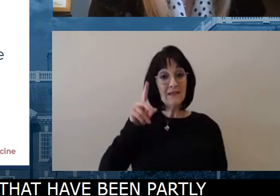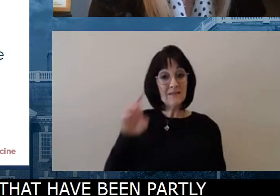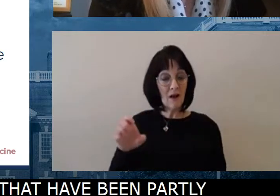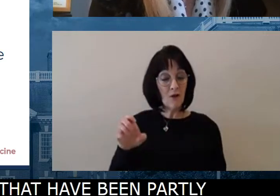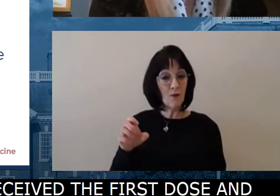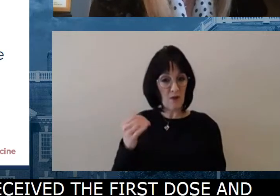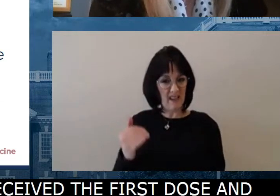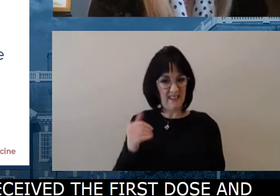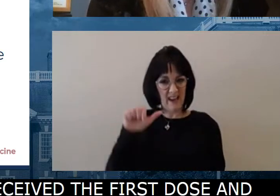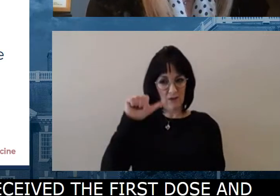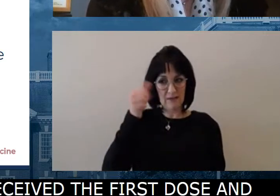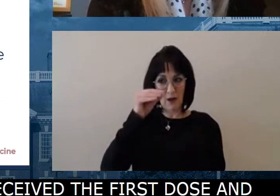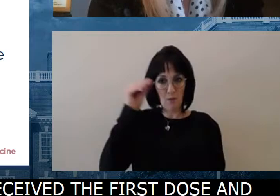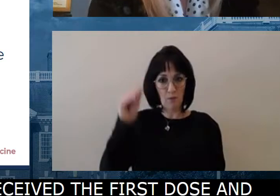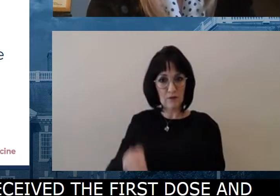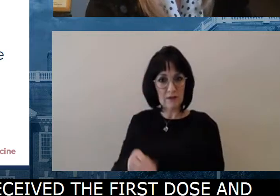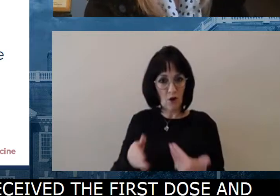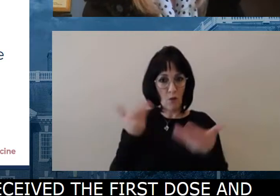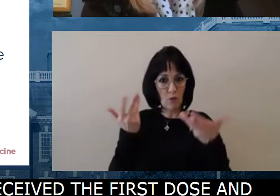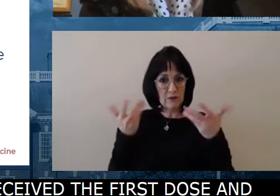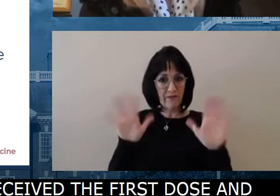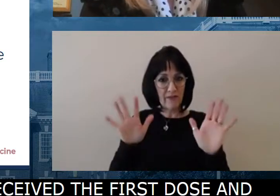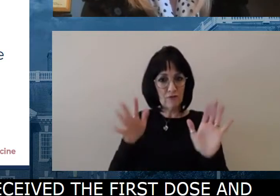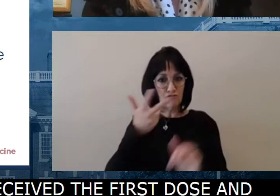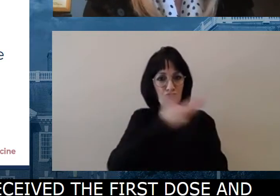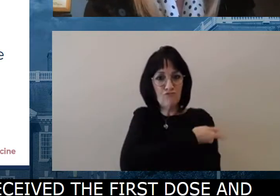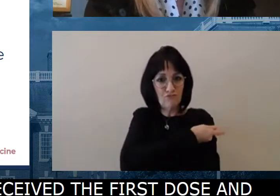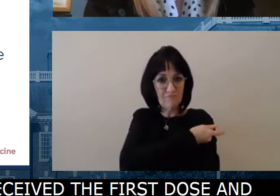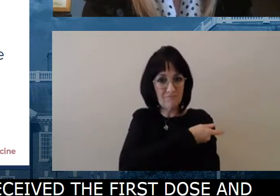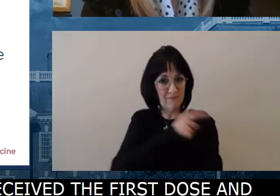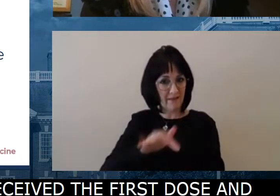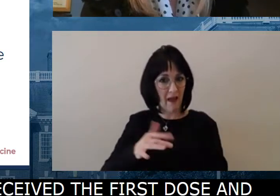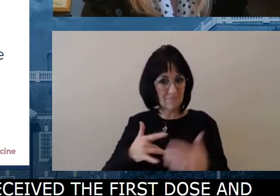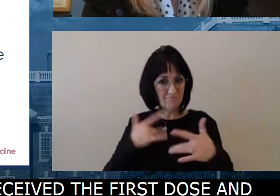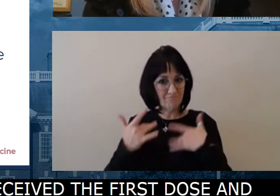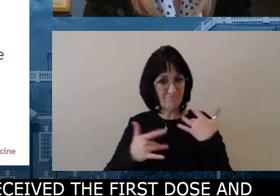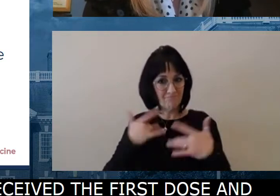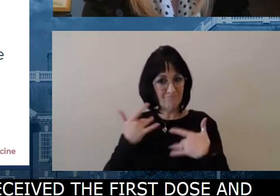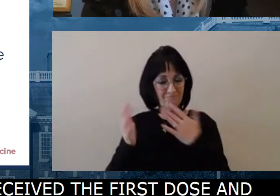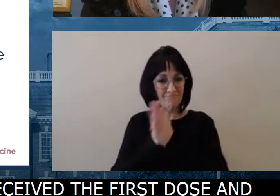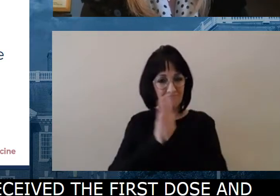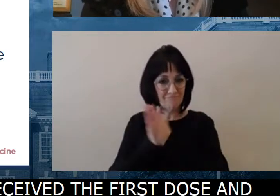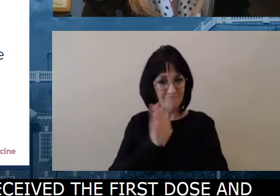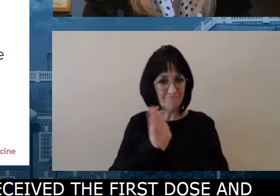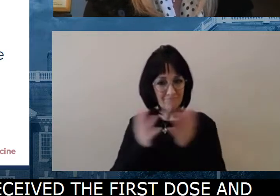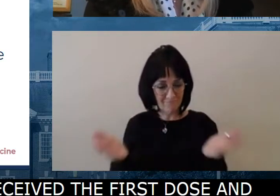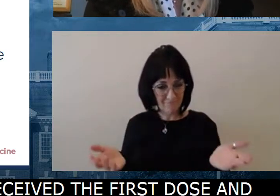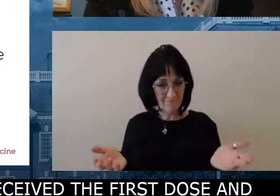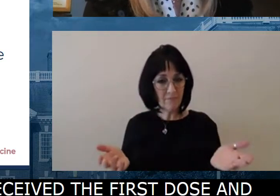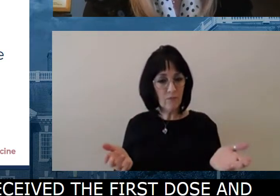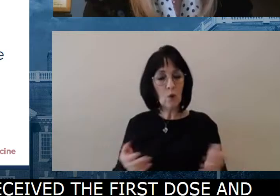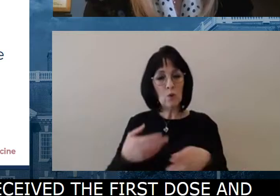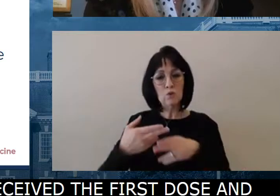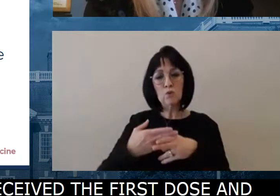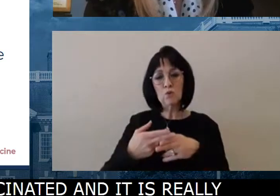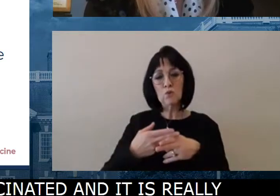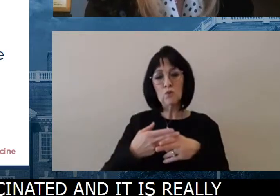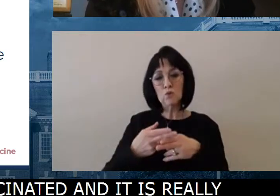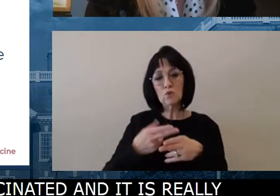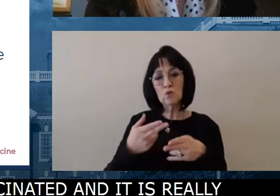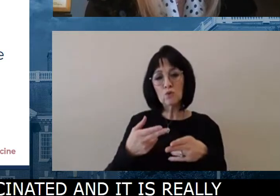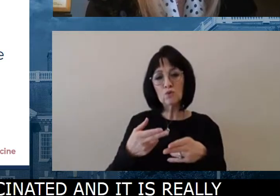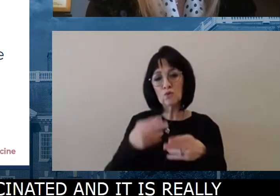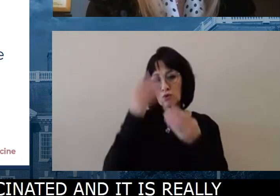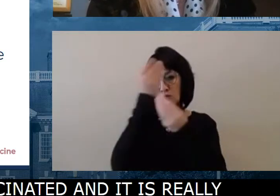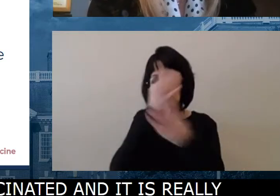really exciting. And soon we will be presenting this data on our